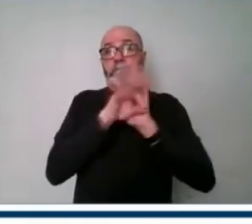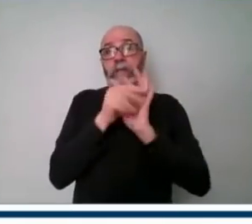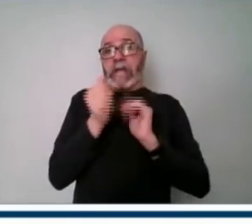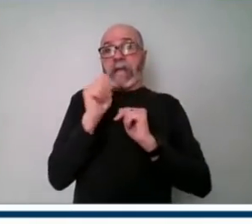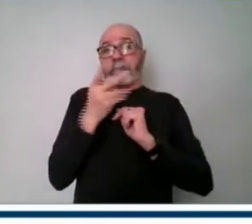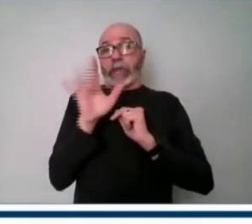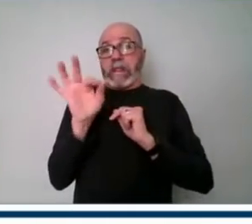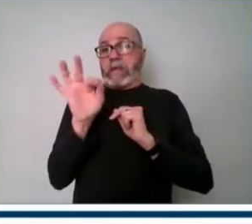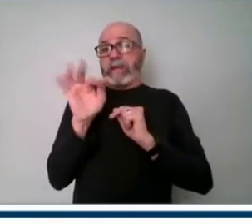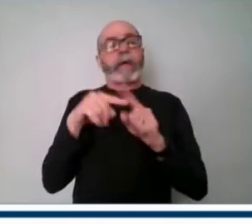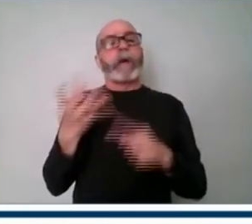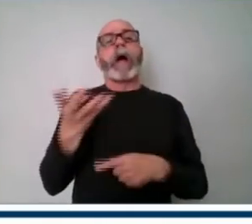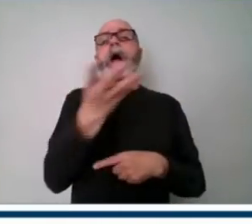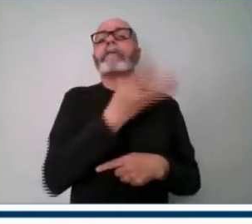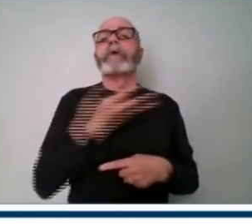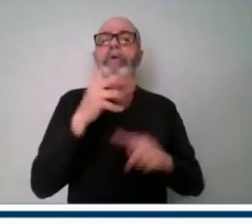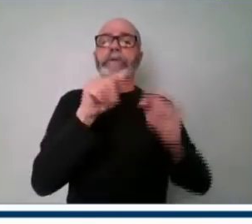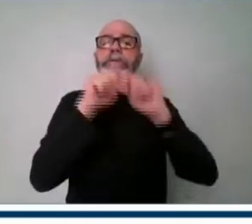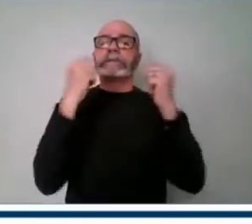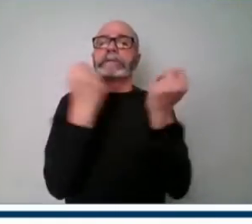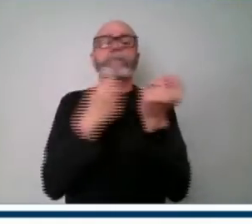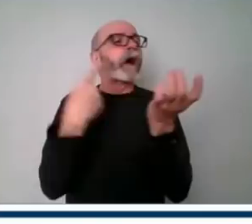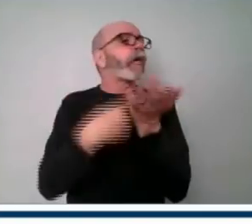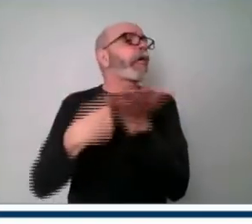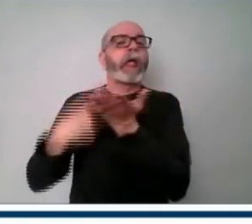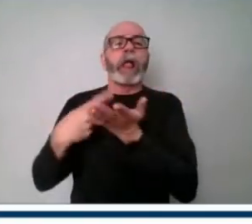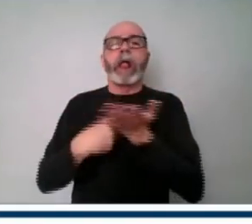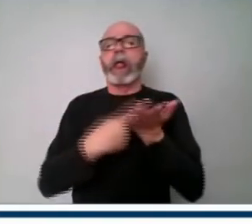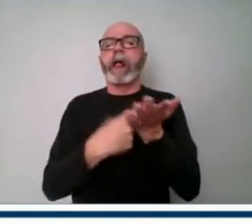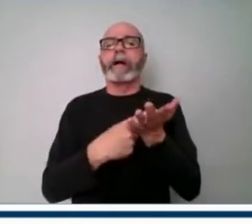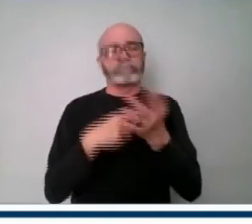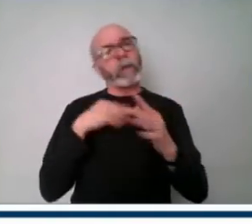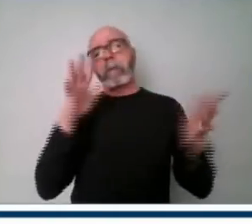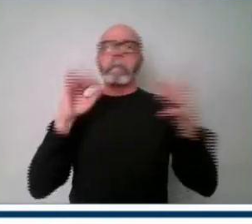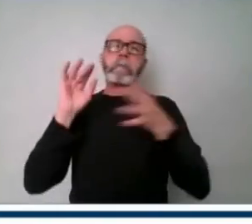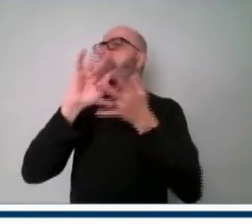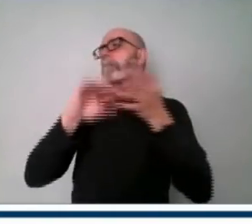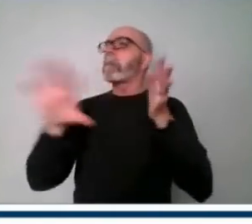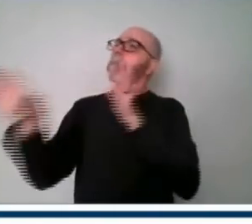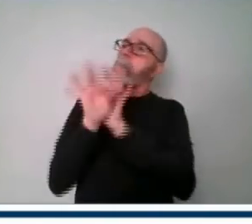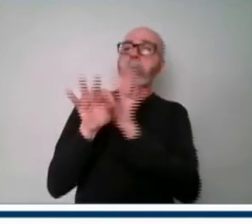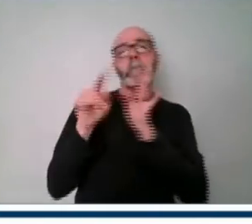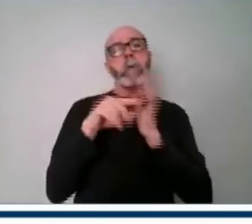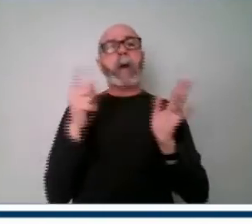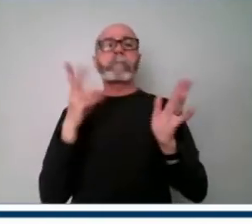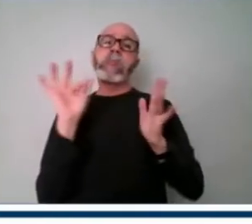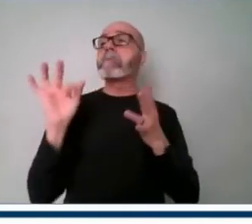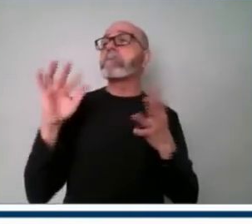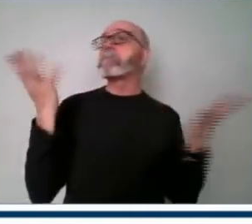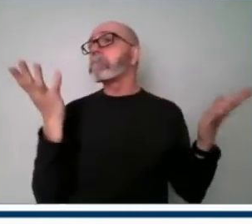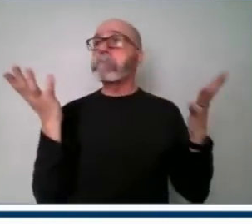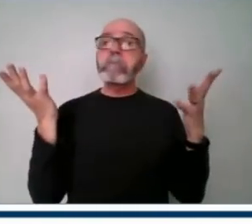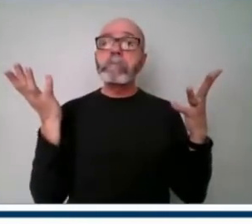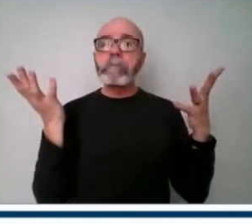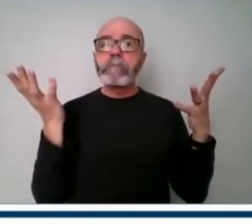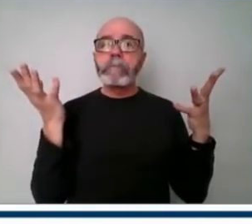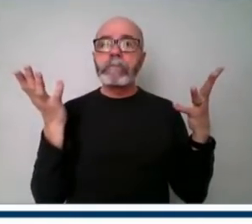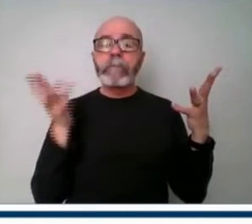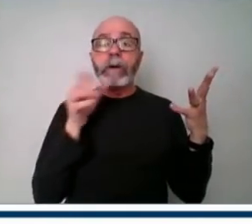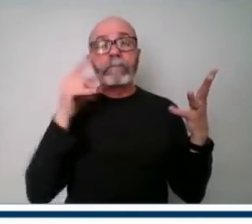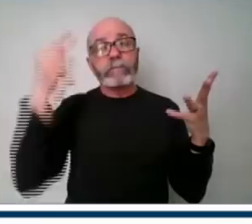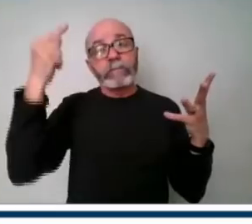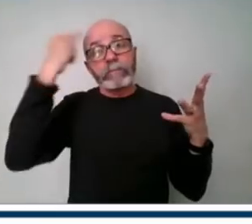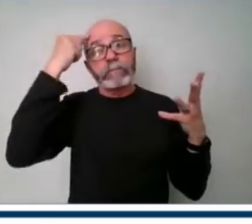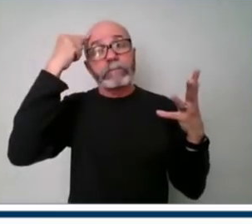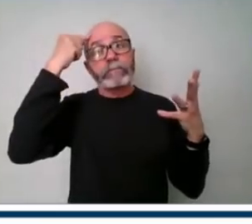teams that would be the latest date, but there's no relevance to that tragic